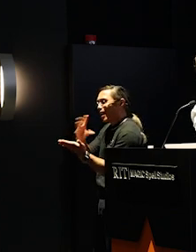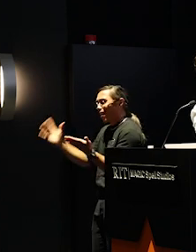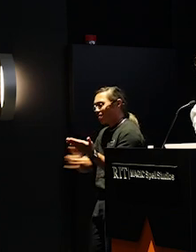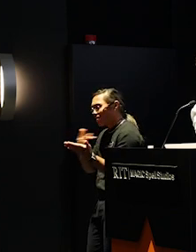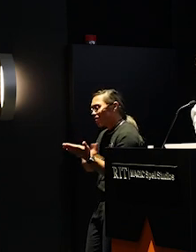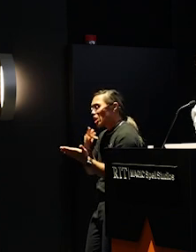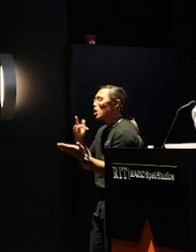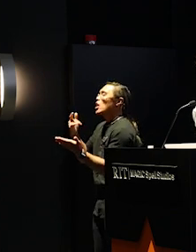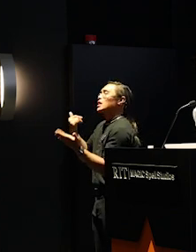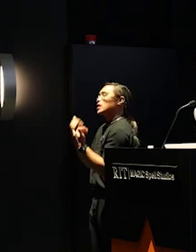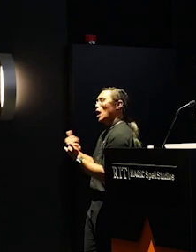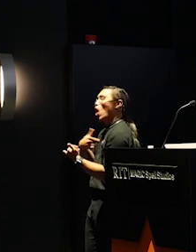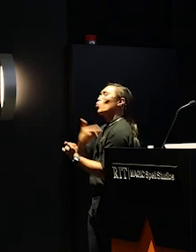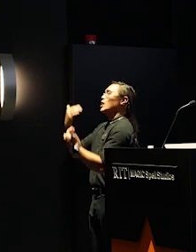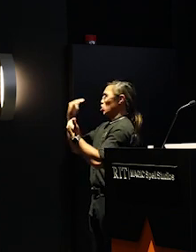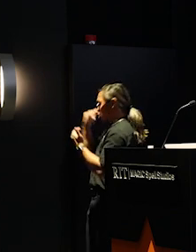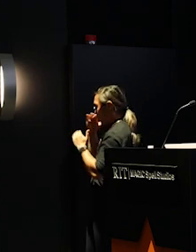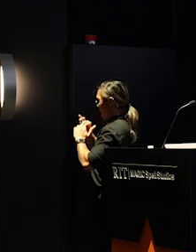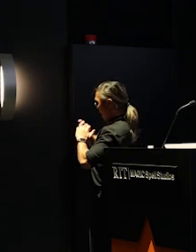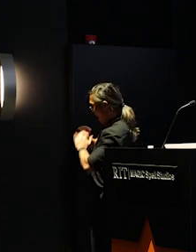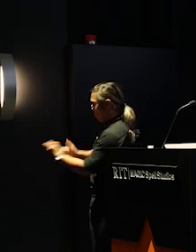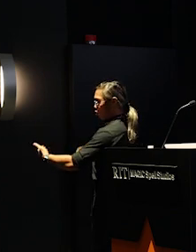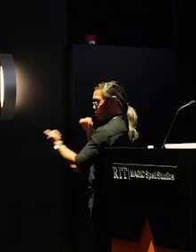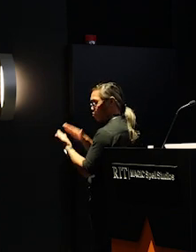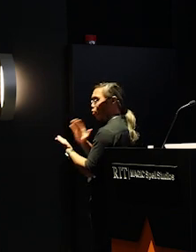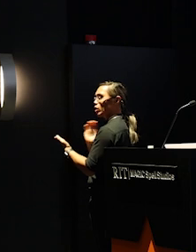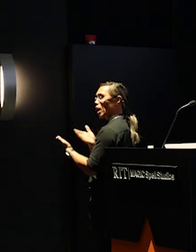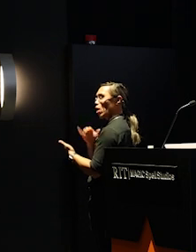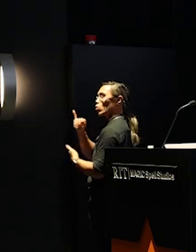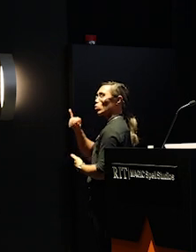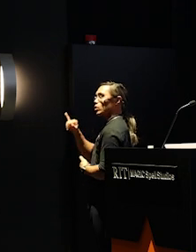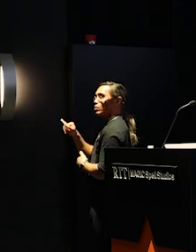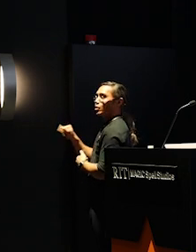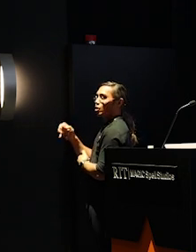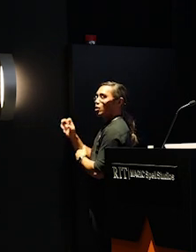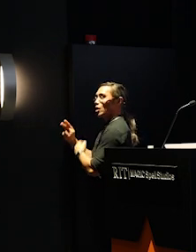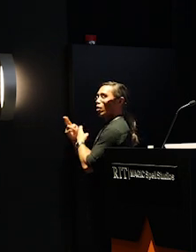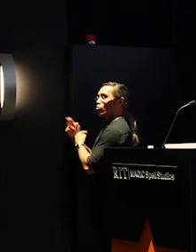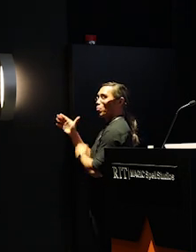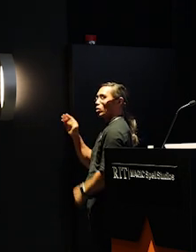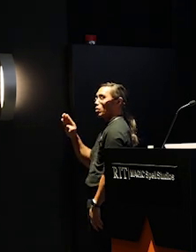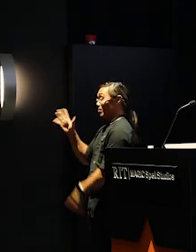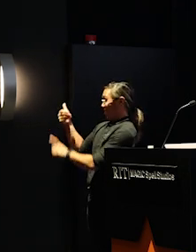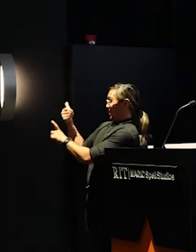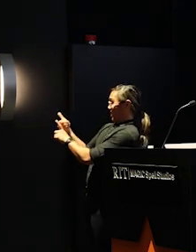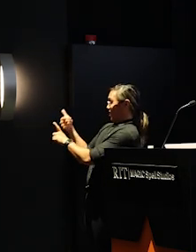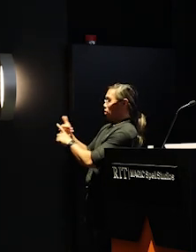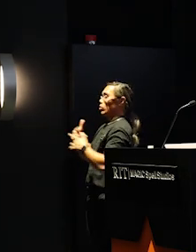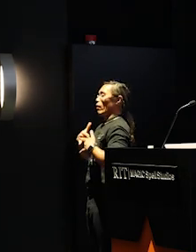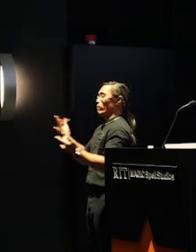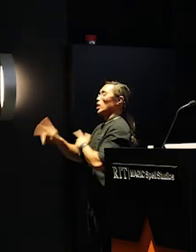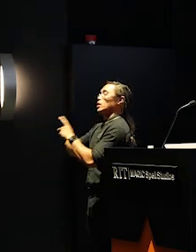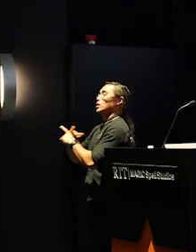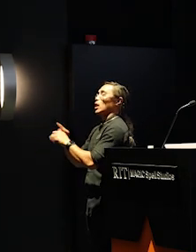forms. So this is actually Jackrabbit Club is an event space. So you go in when there is an event. It's not a